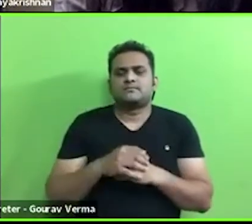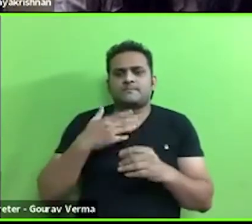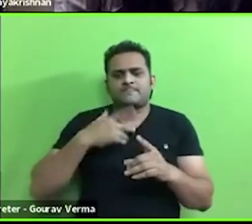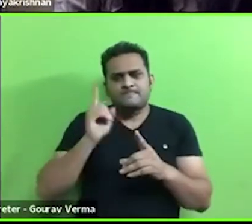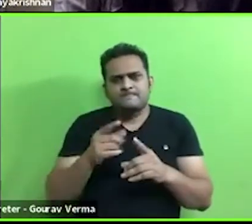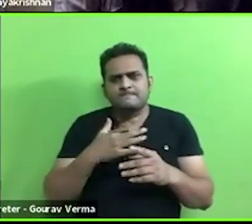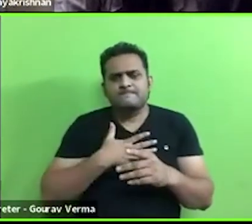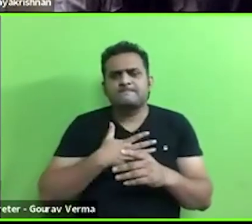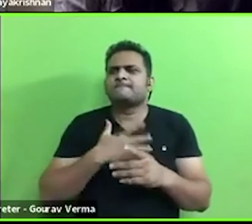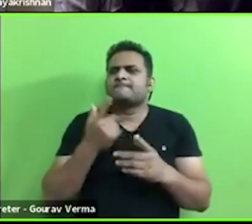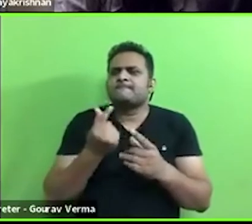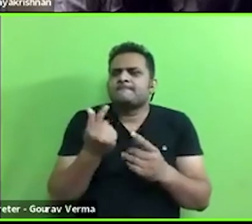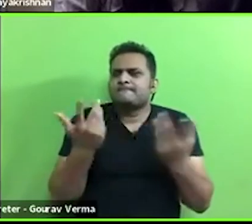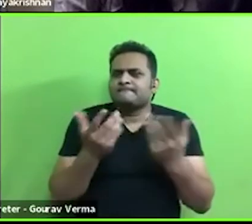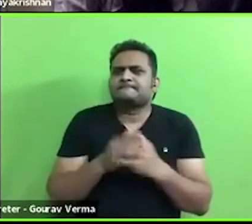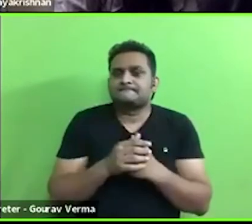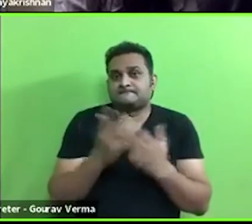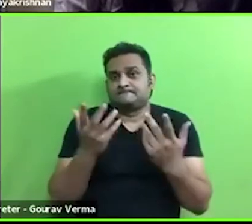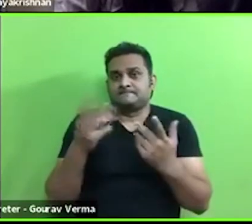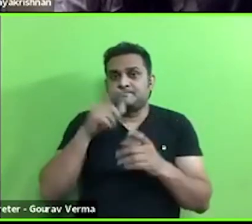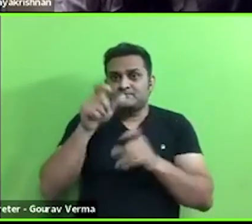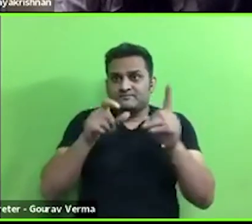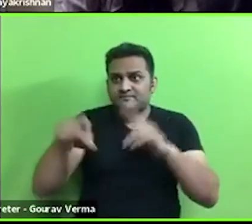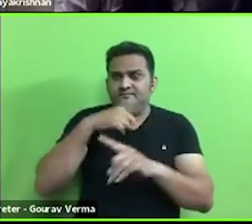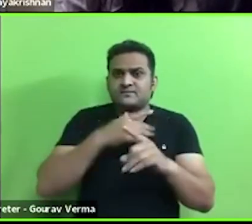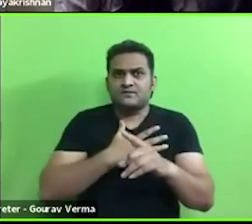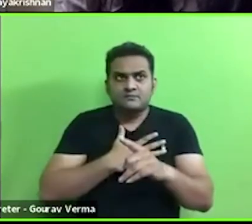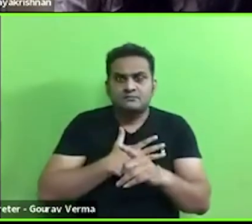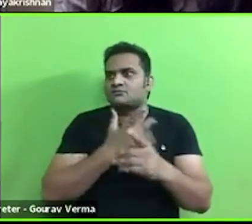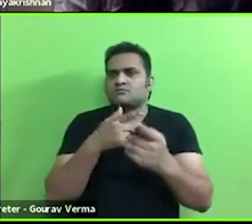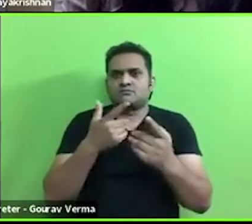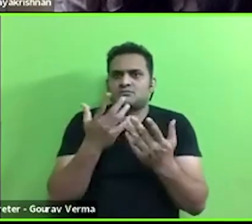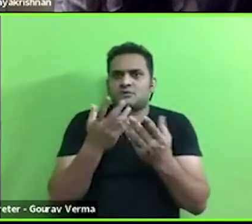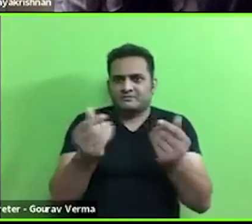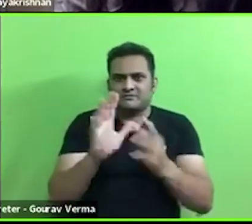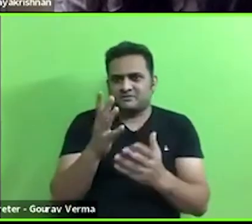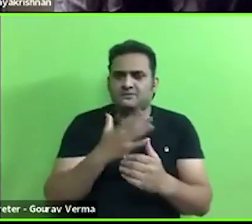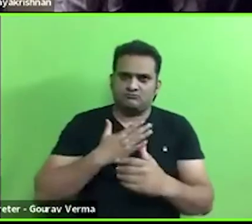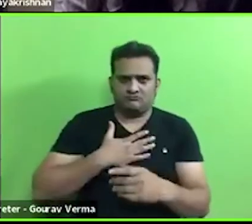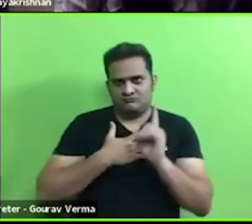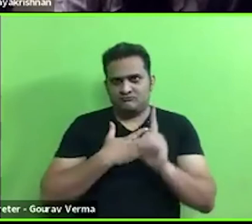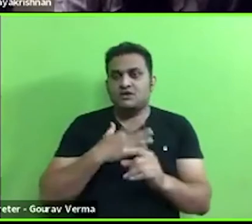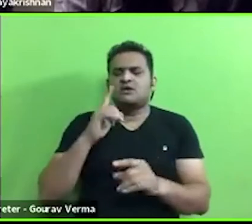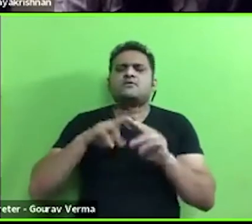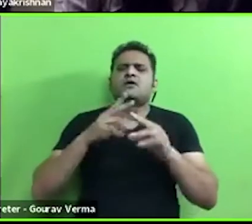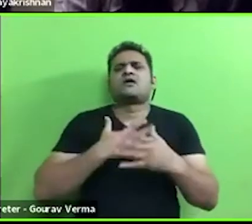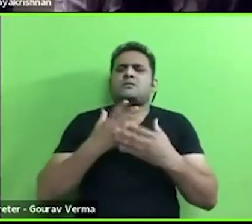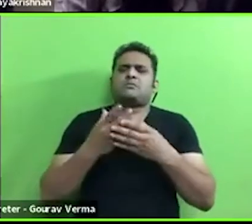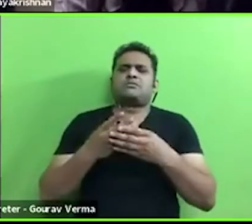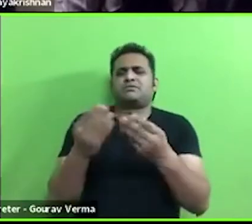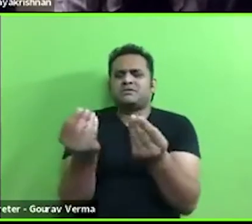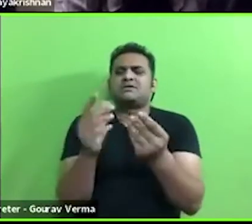to utilize, because see, people's faith is not going to go away. Yeah. And even if it goes away, it will go away for